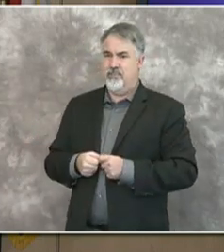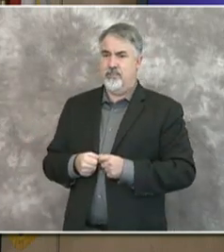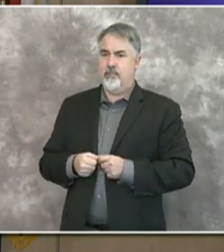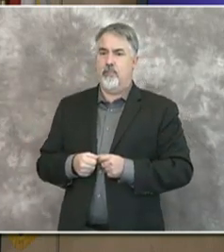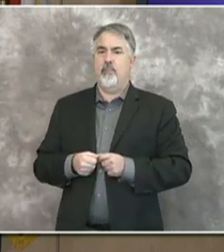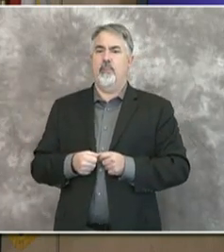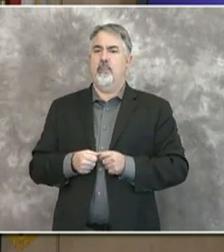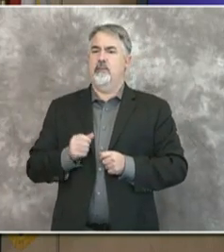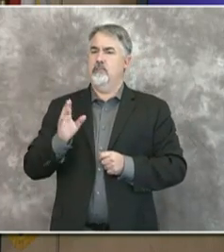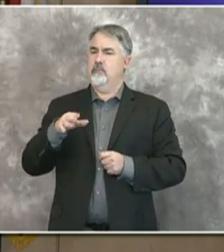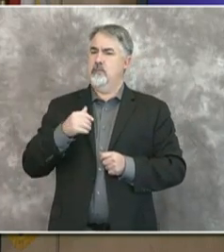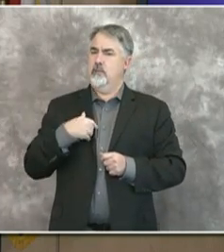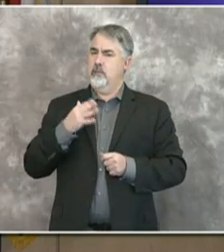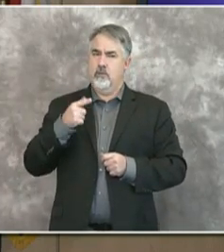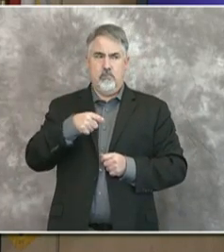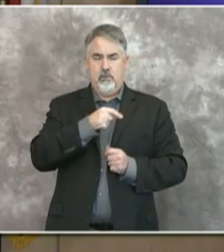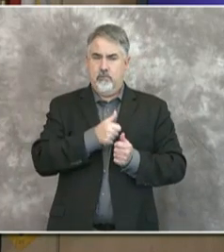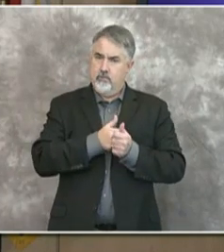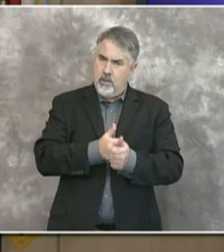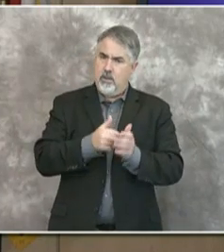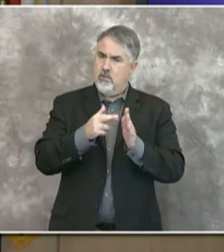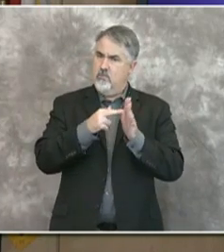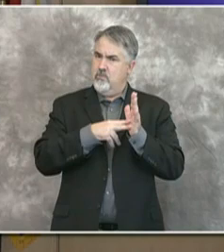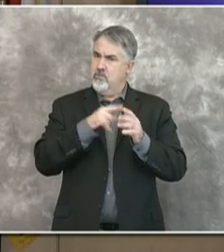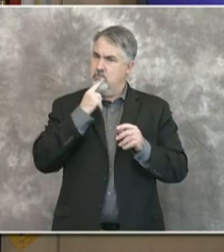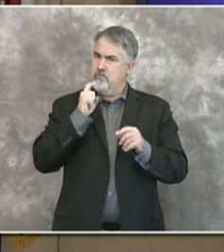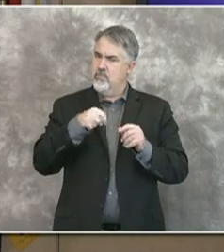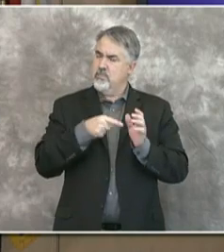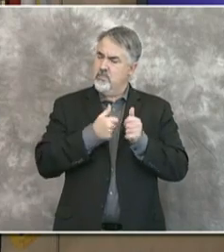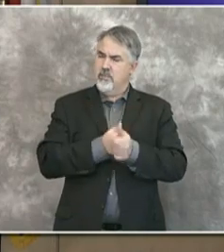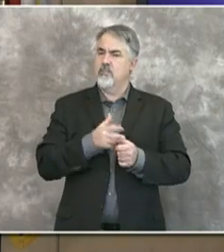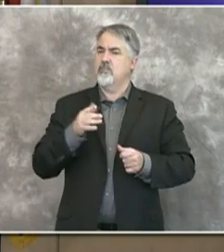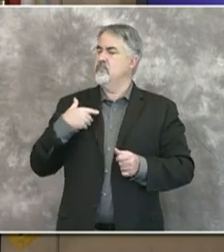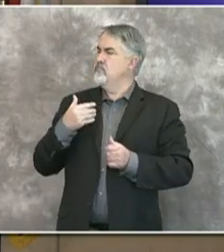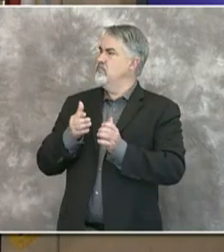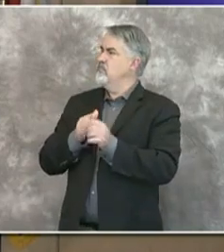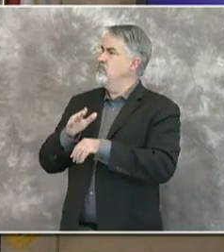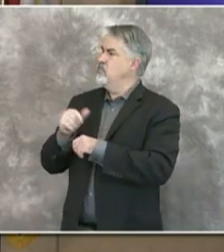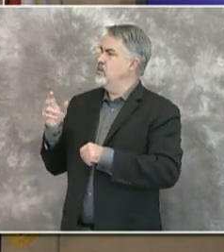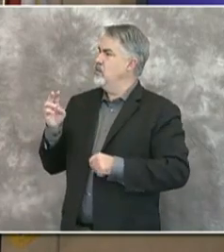coverings, but Dr. Wooten can tell the importance of it, and we can go from there.